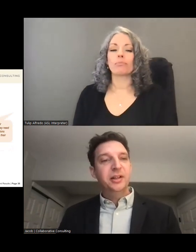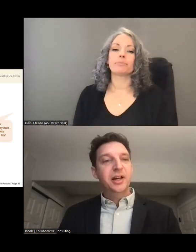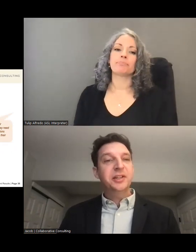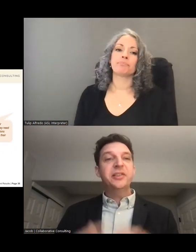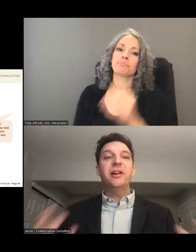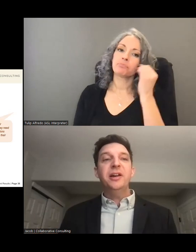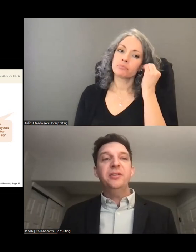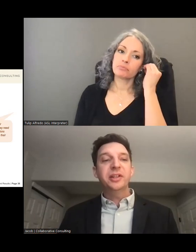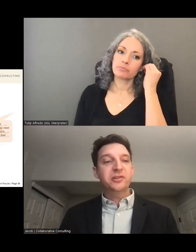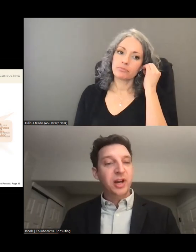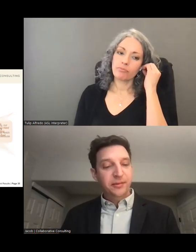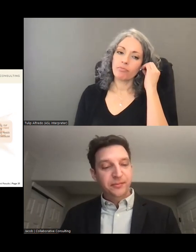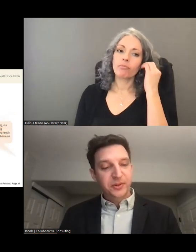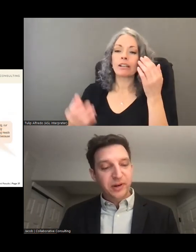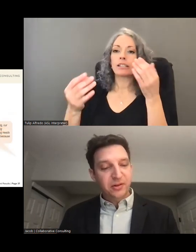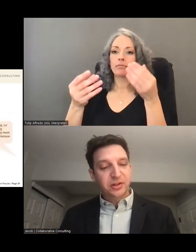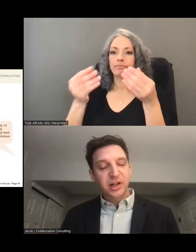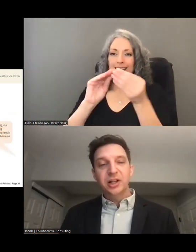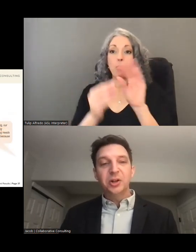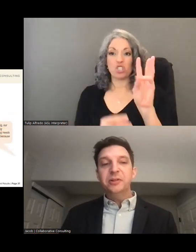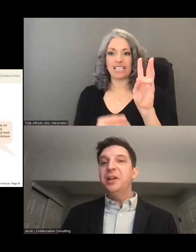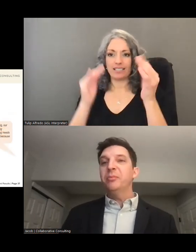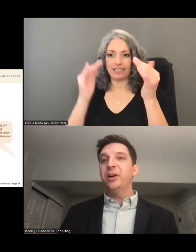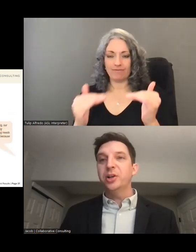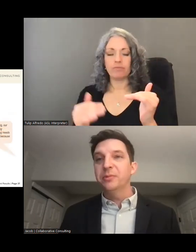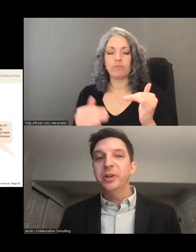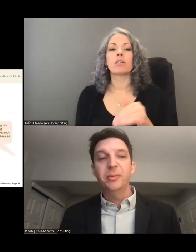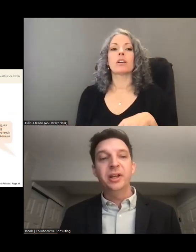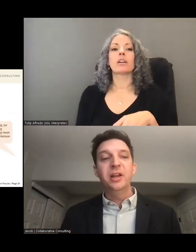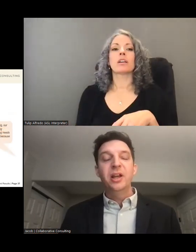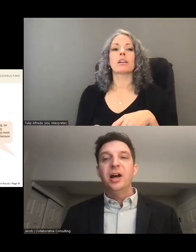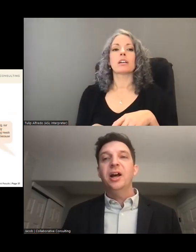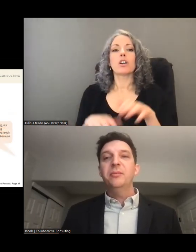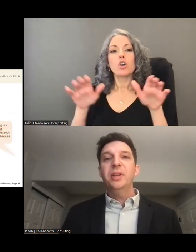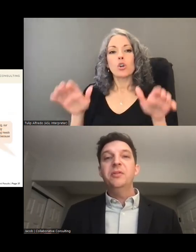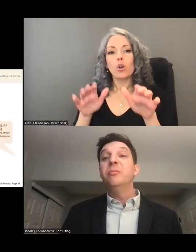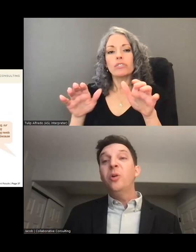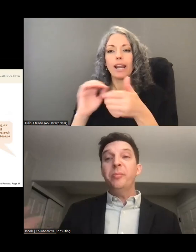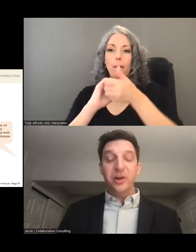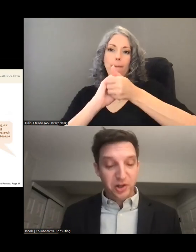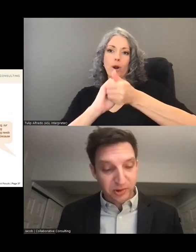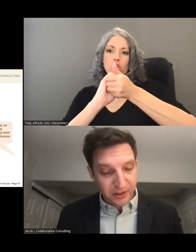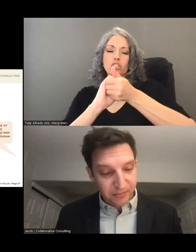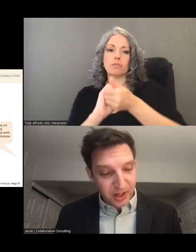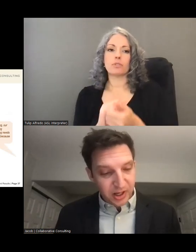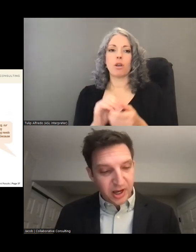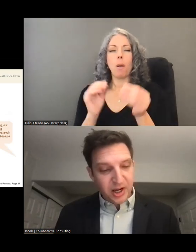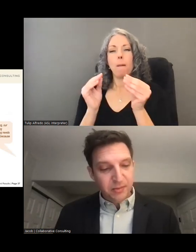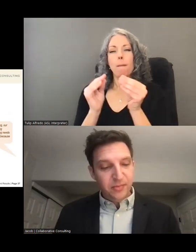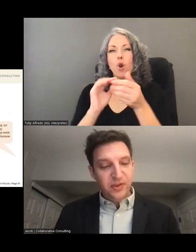The sixth area, the sixth trait, was around cultivating partnerships, becoming even more partnership